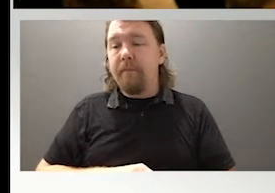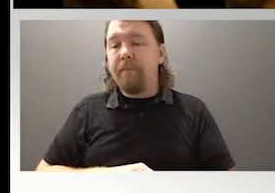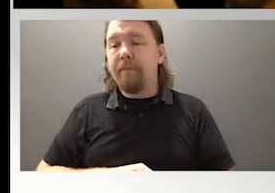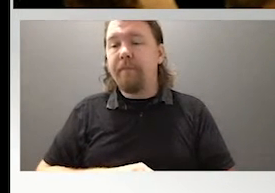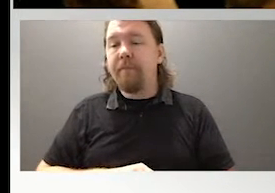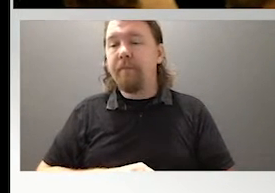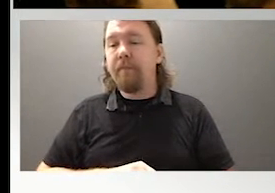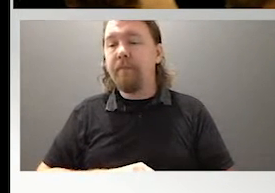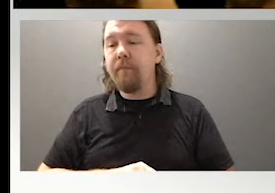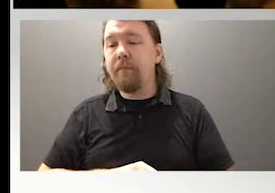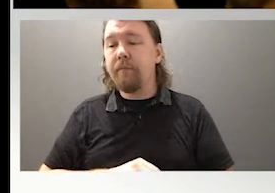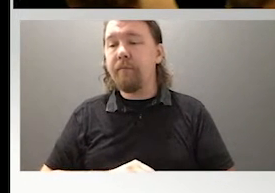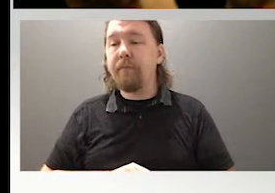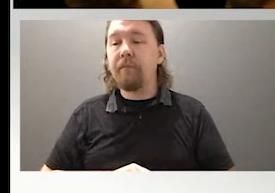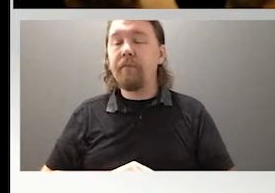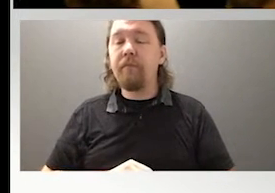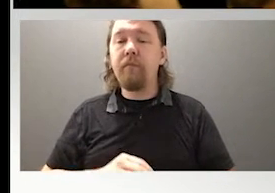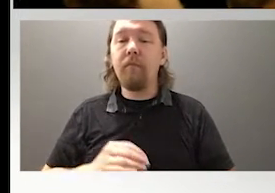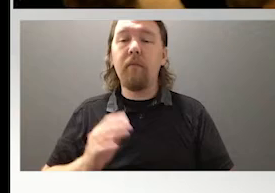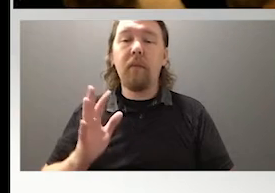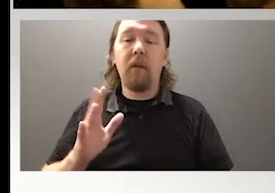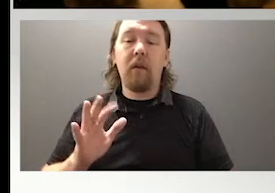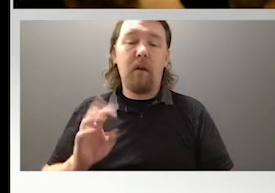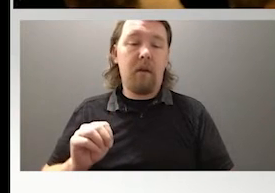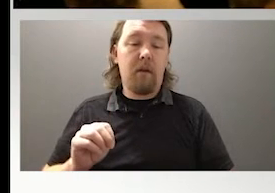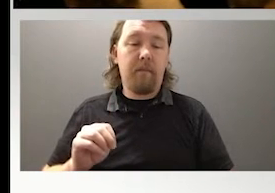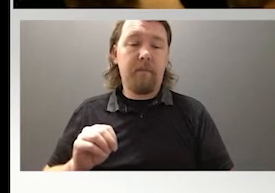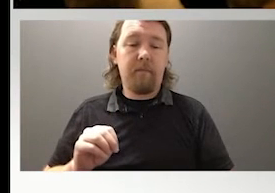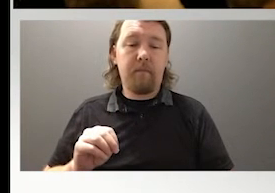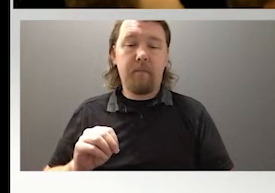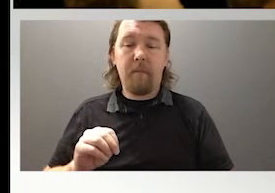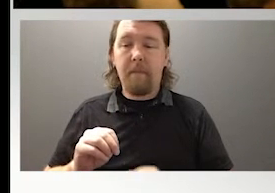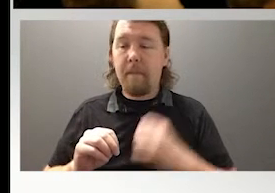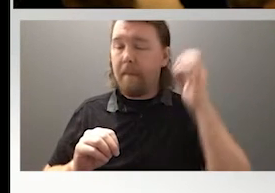So in order to